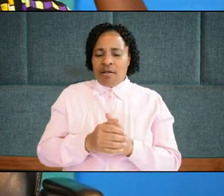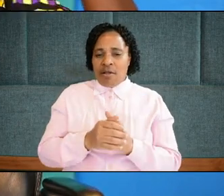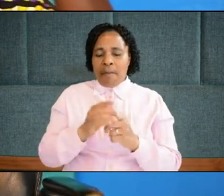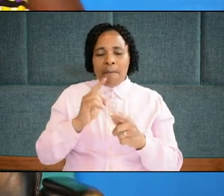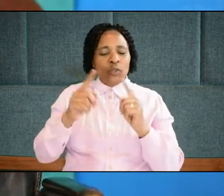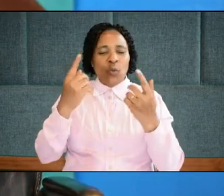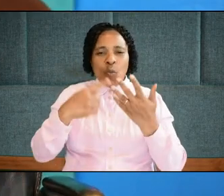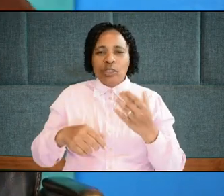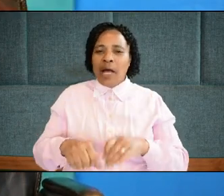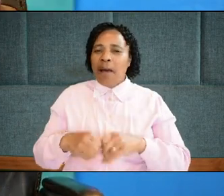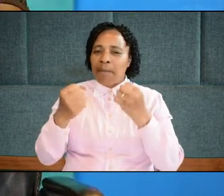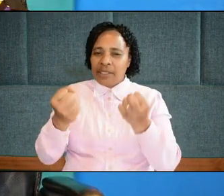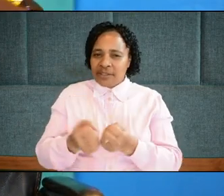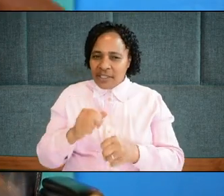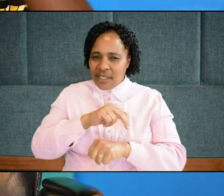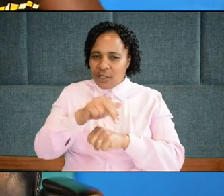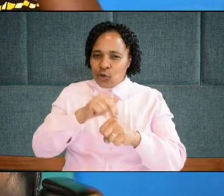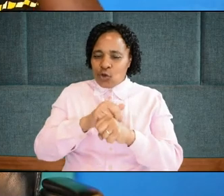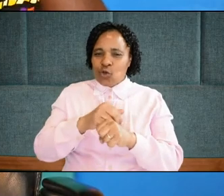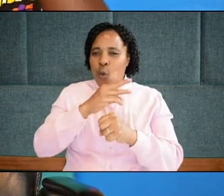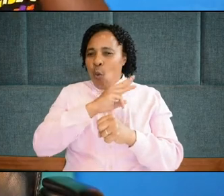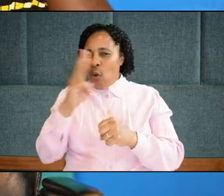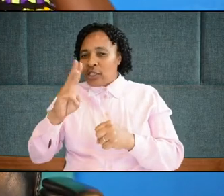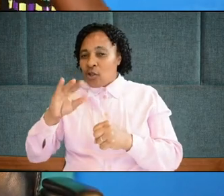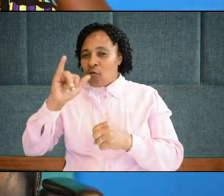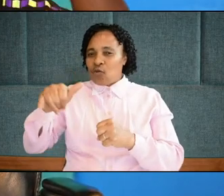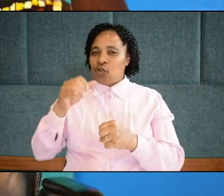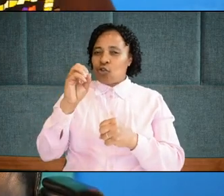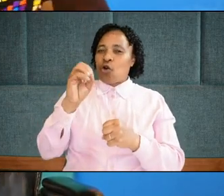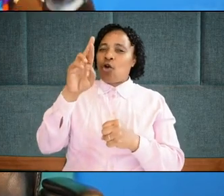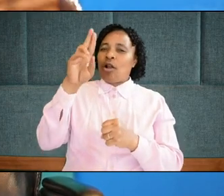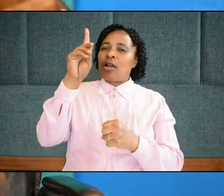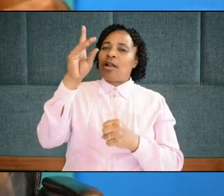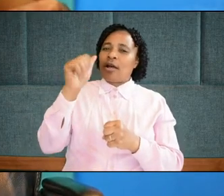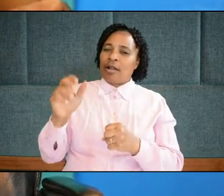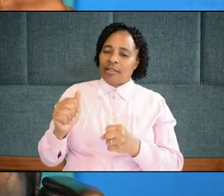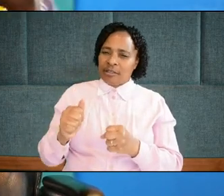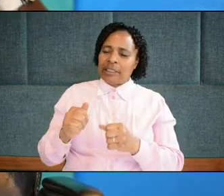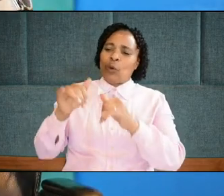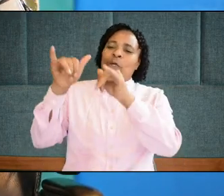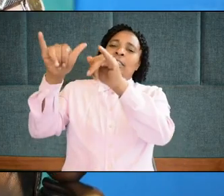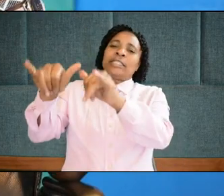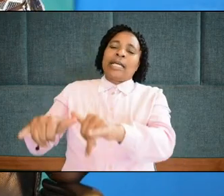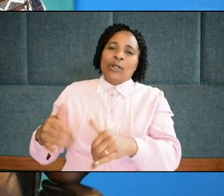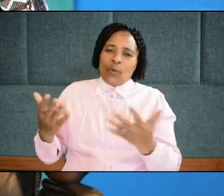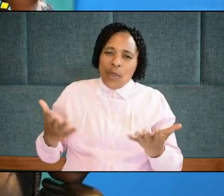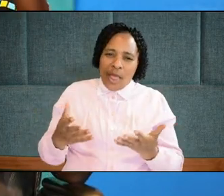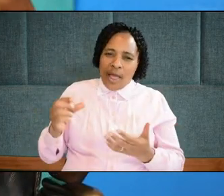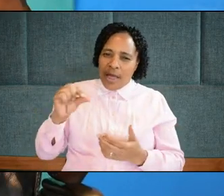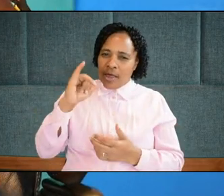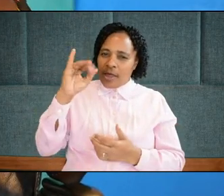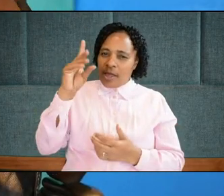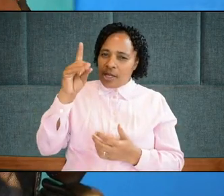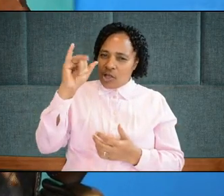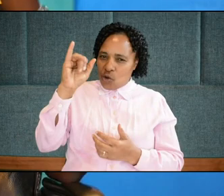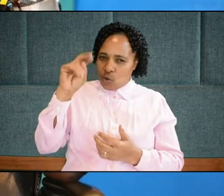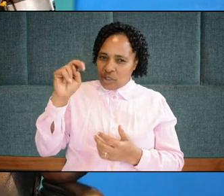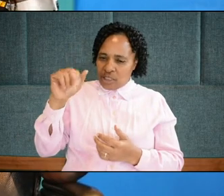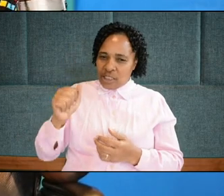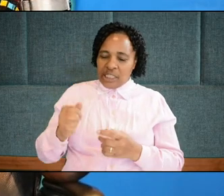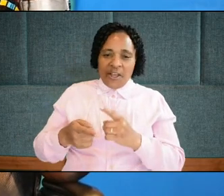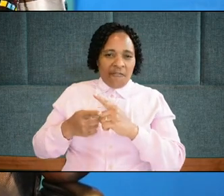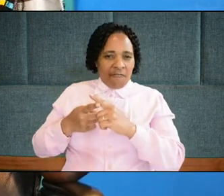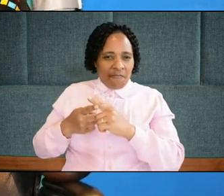the nations west of the Jordan, they go and camp at Gibeon. And once they have camped at Gibeon,